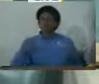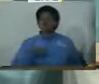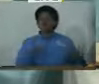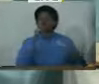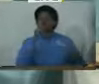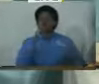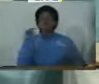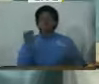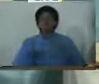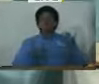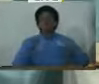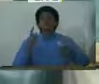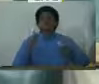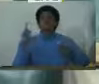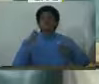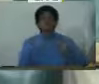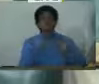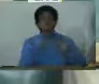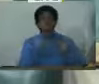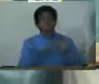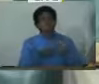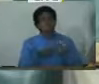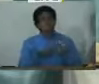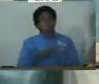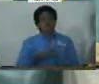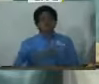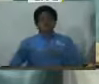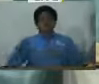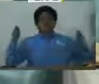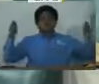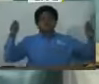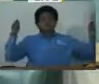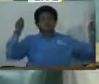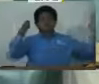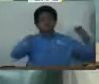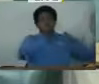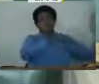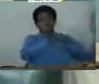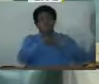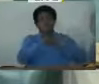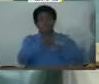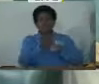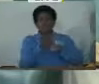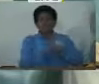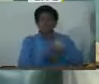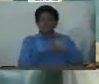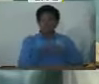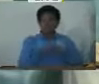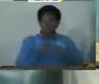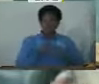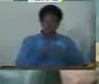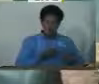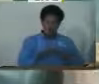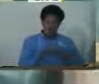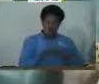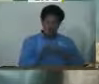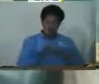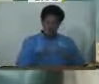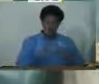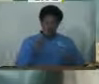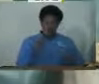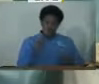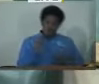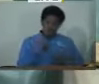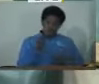and demonstrations that we are seeing a legitimate part of our democracy in expressing our anger and